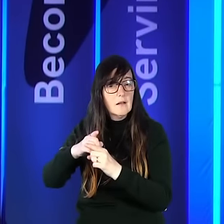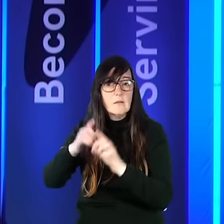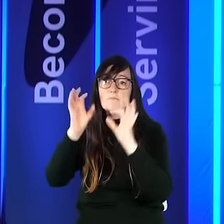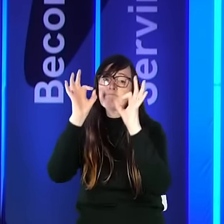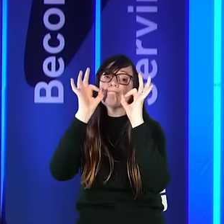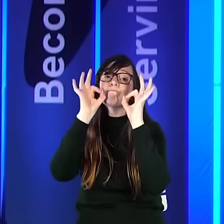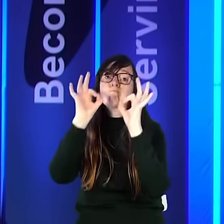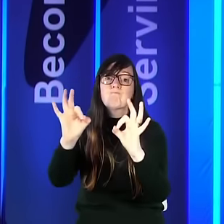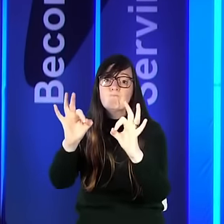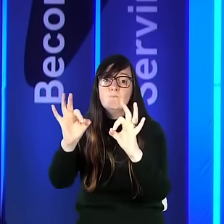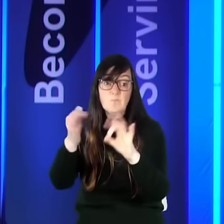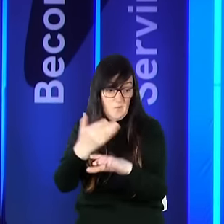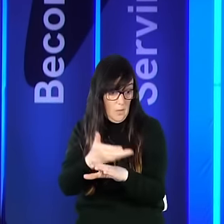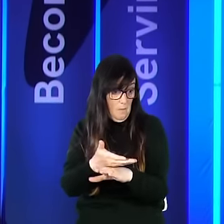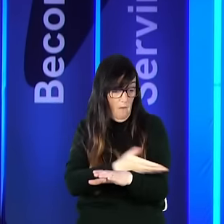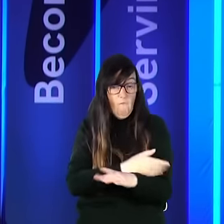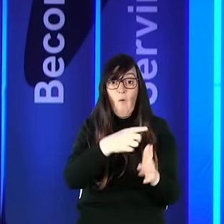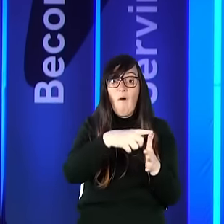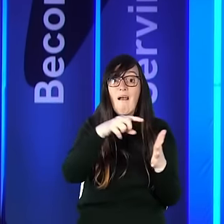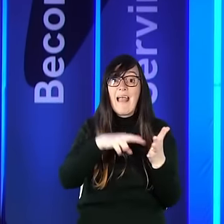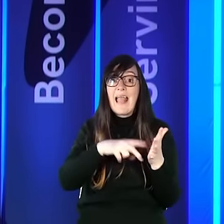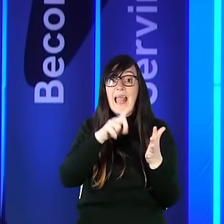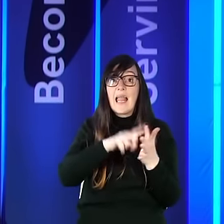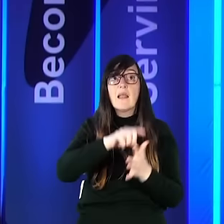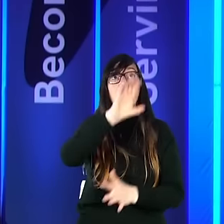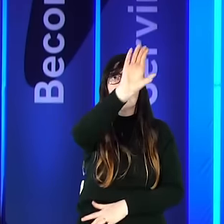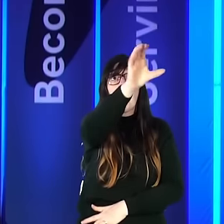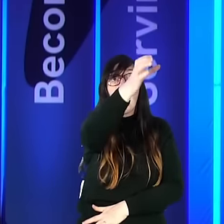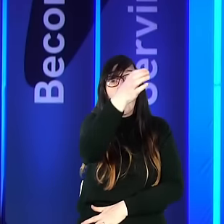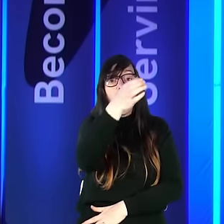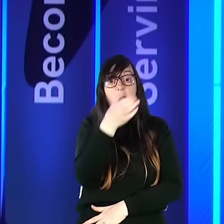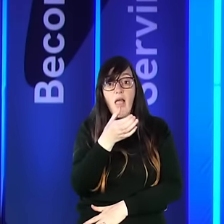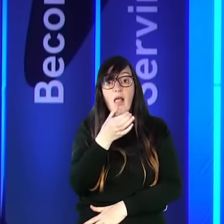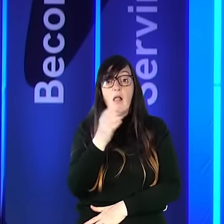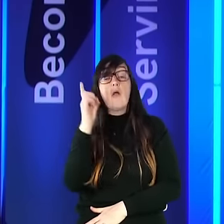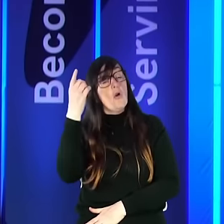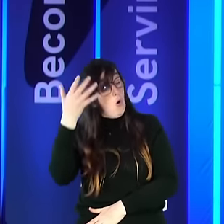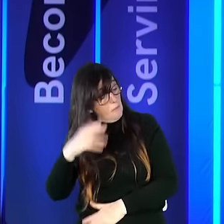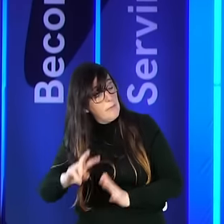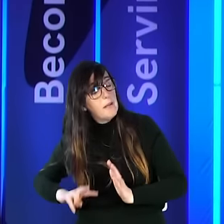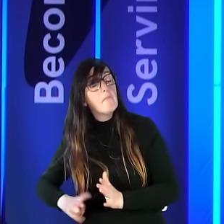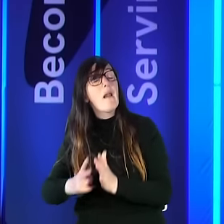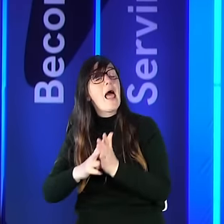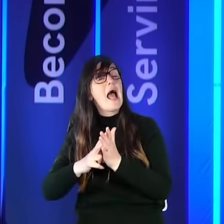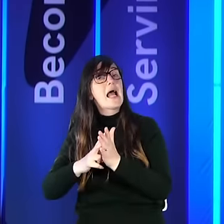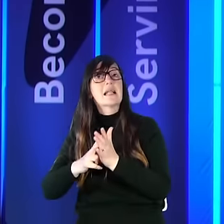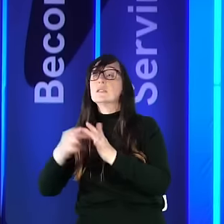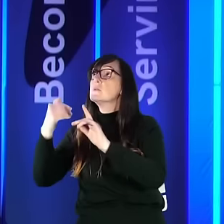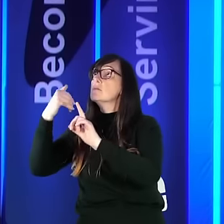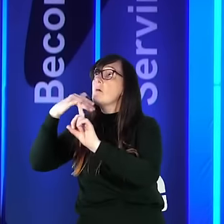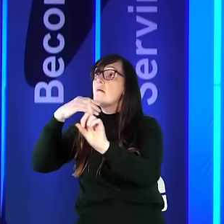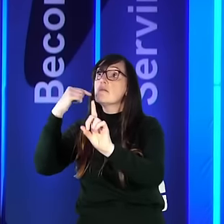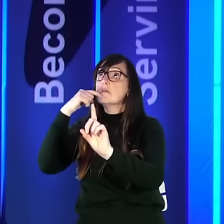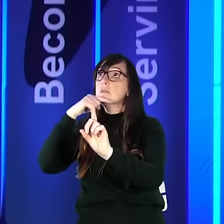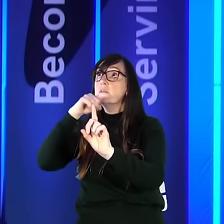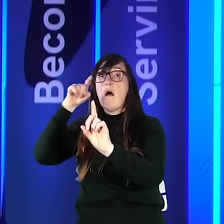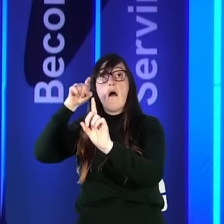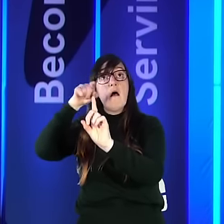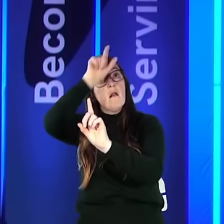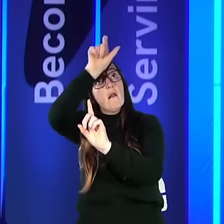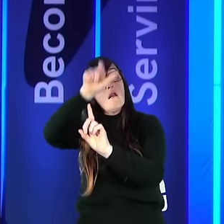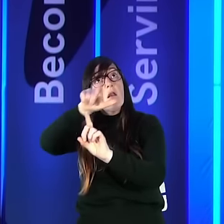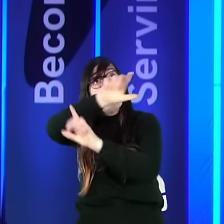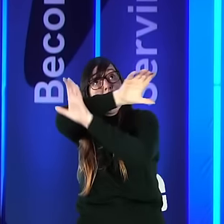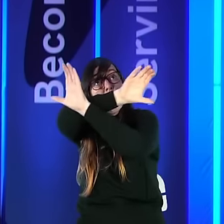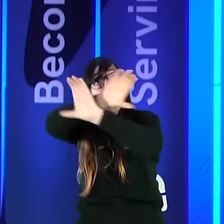Before Eve ever took the fruit from the tree, God had already planned to send his Son across the stars to come and die,